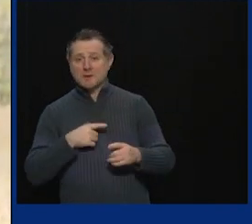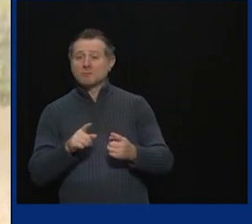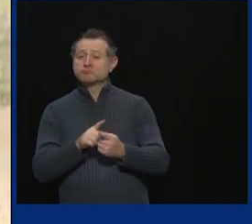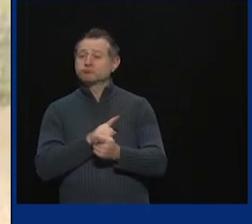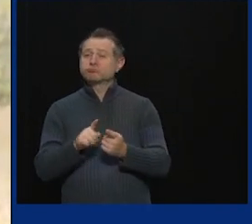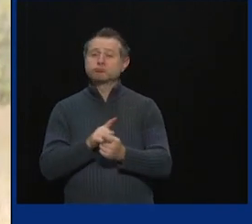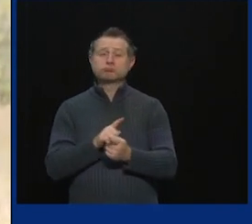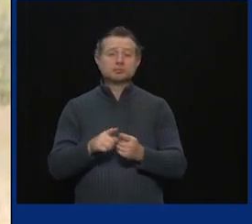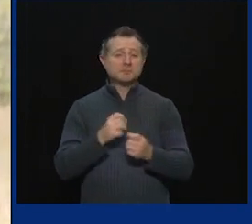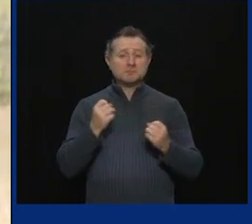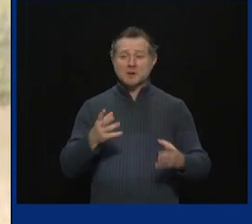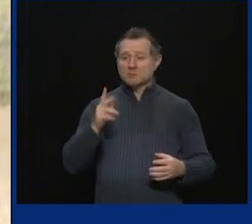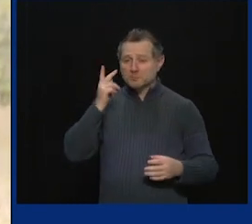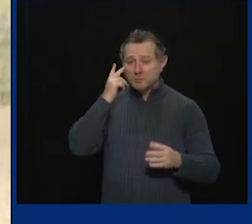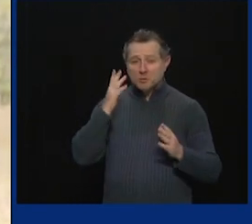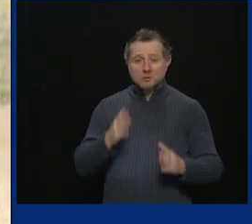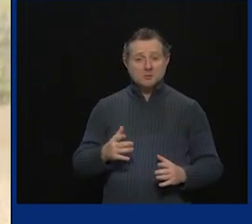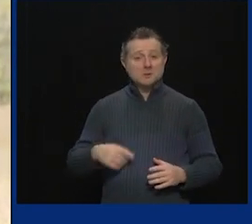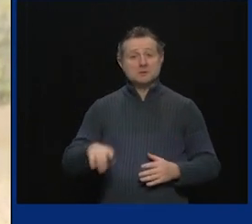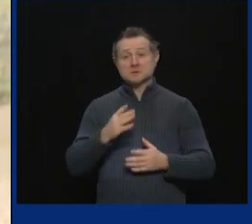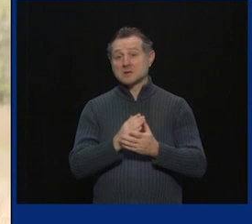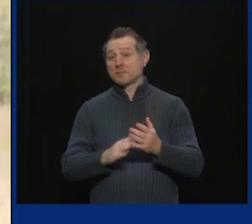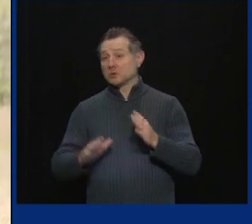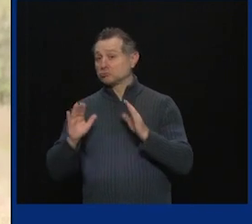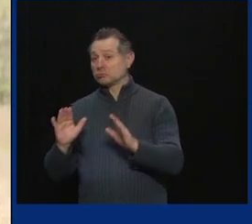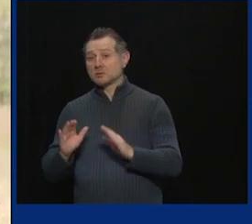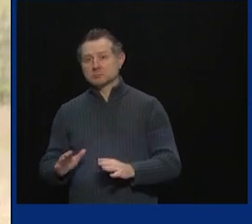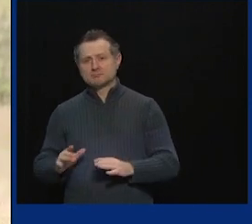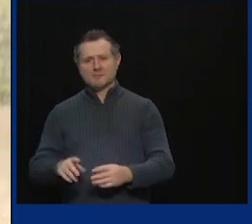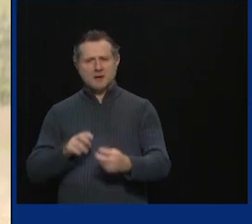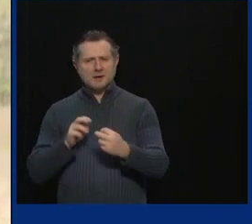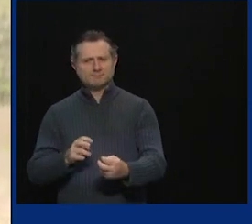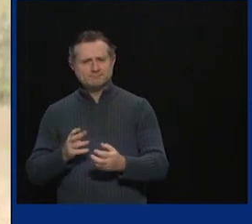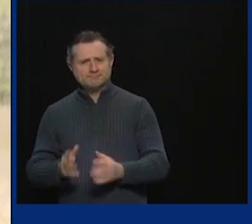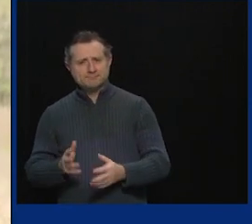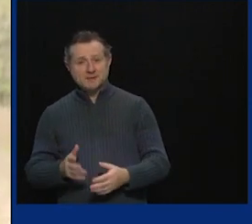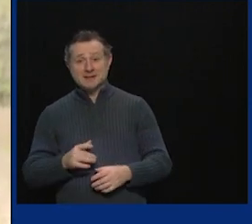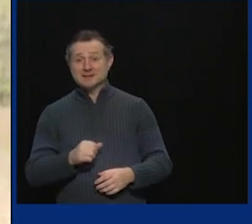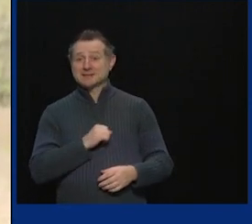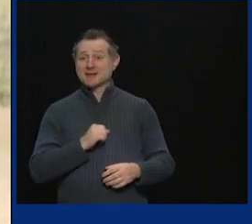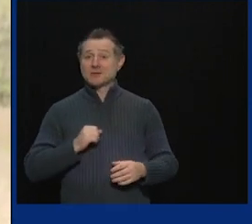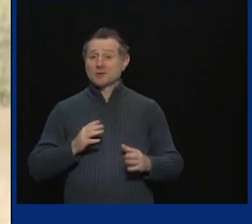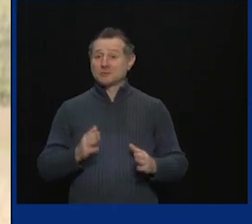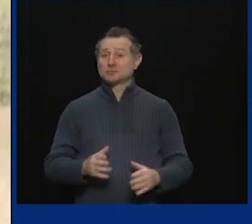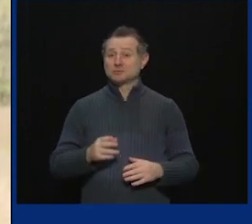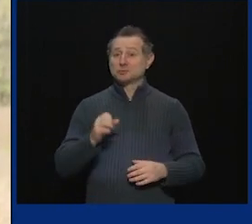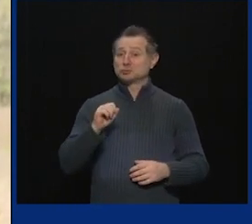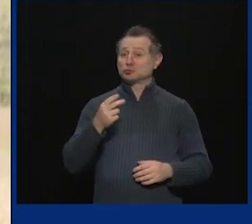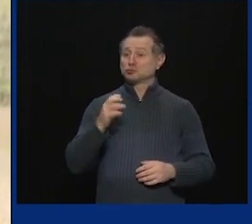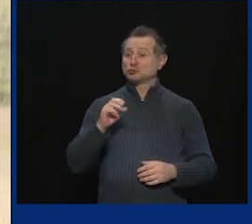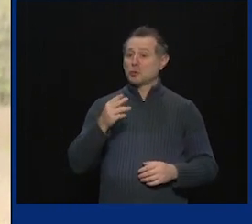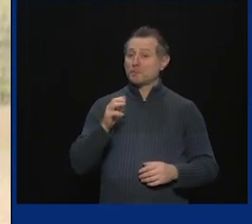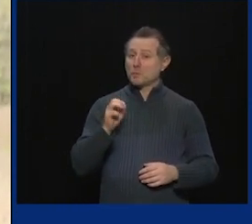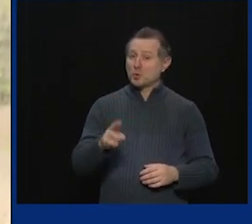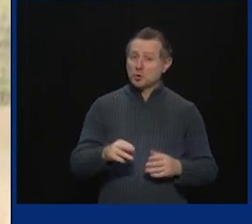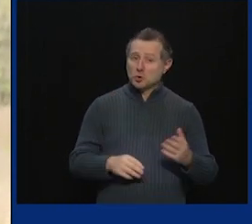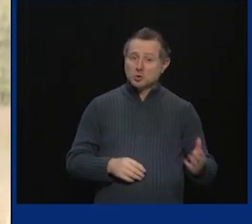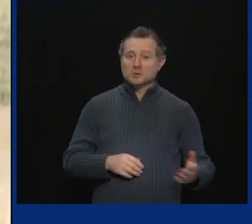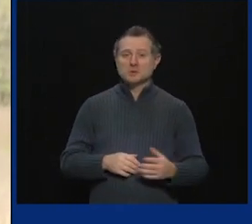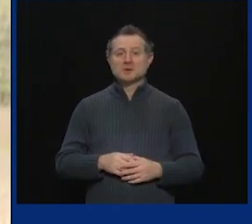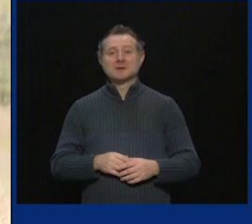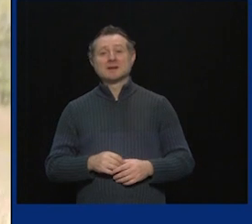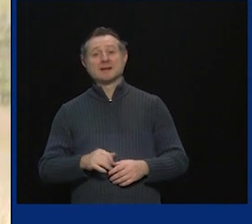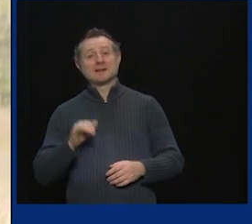Senator Schumer who sit down and talk to me. And the lieutenant governor at the time was the same way. She